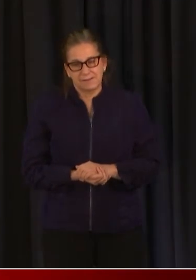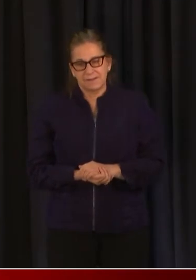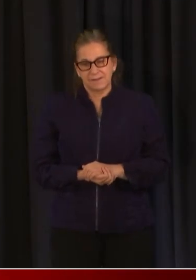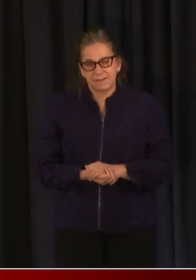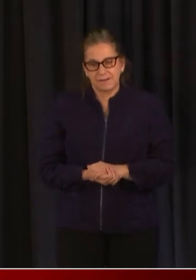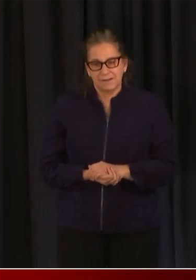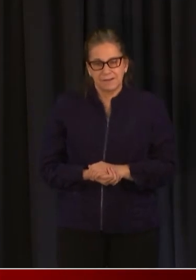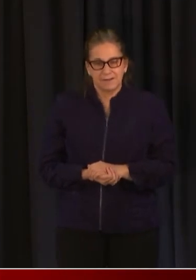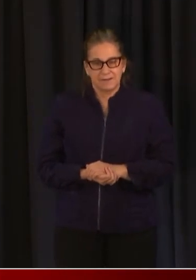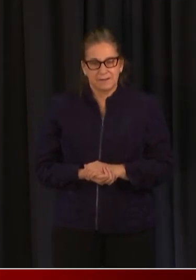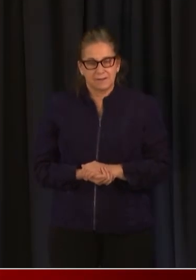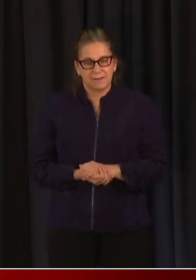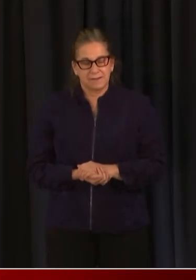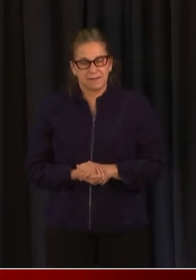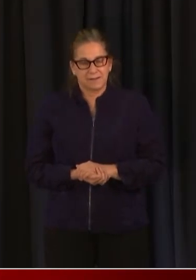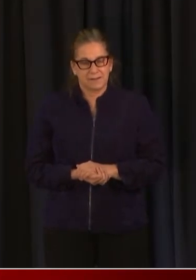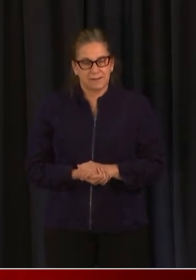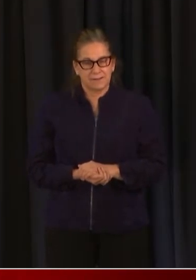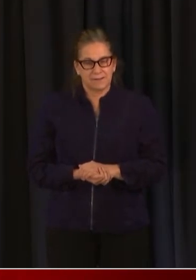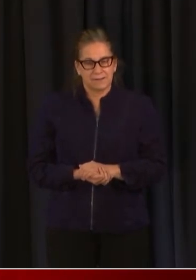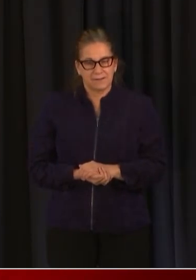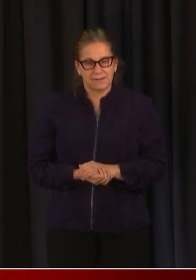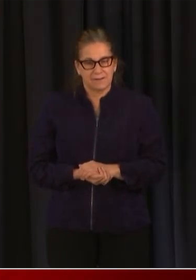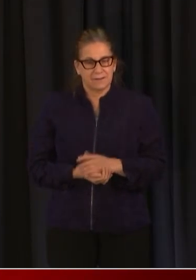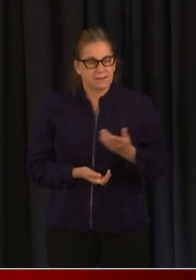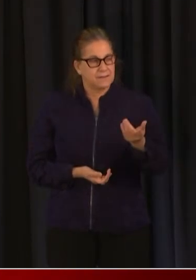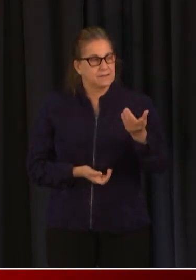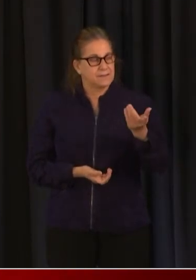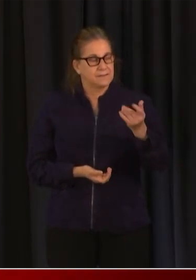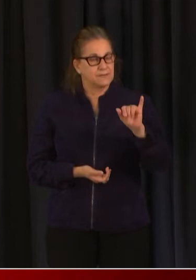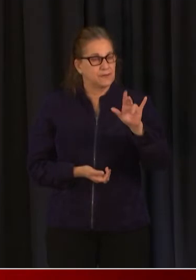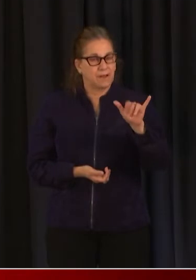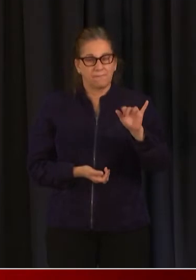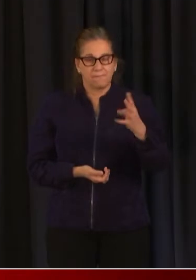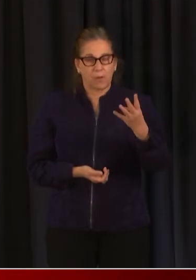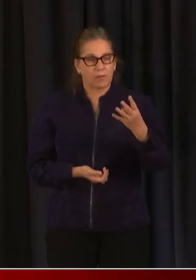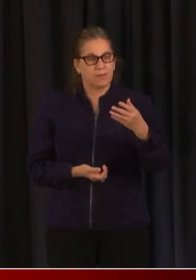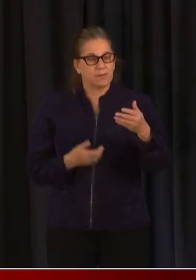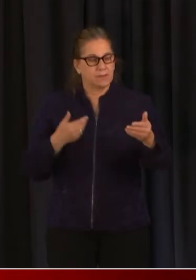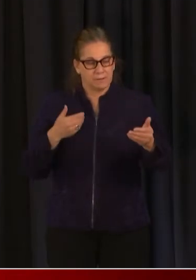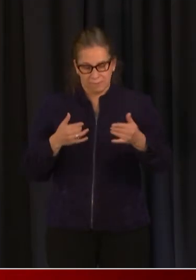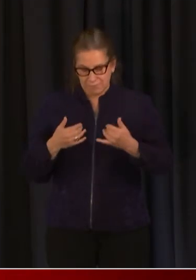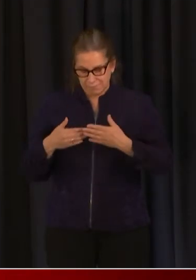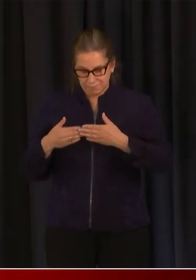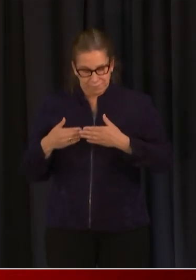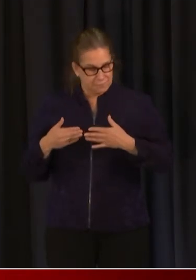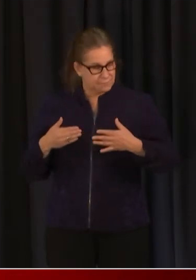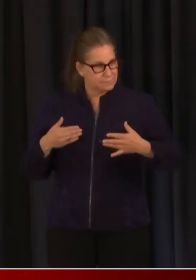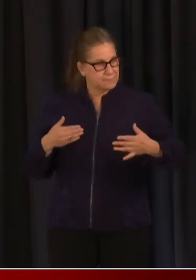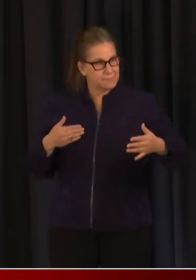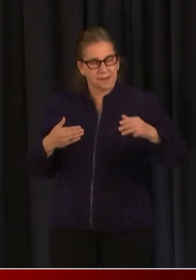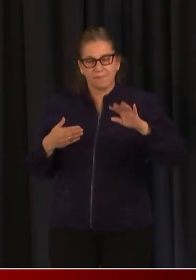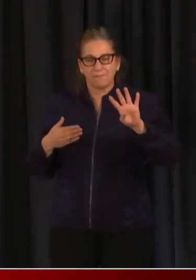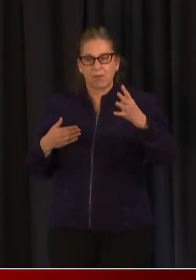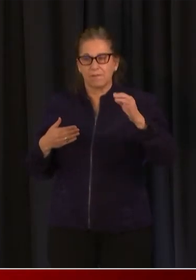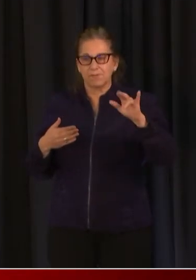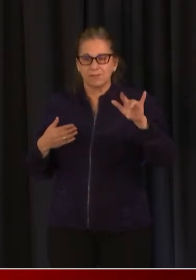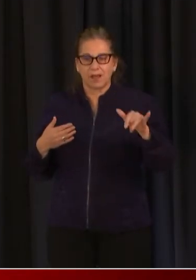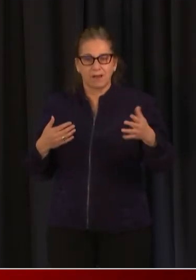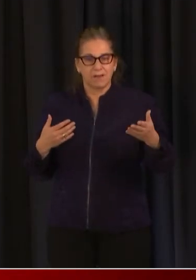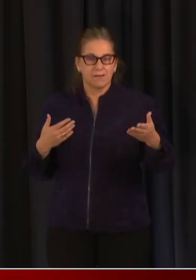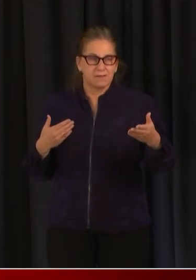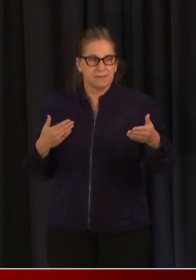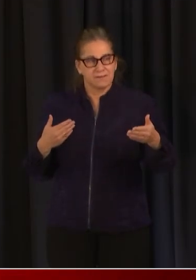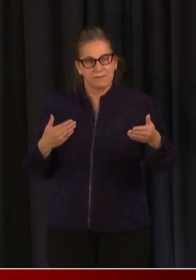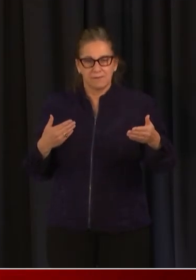will there be another one maybe for July 4th or at some point before the end of the summer? I would say yes, Mark.